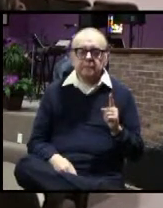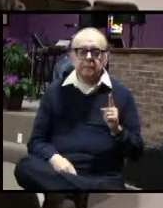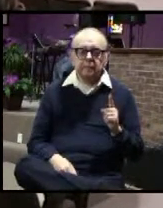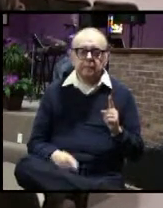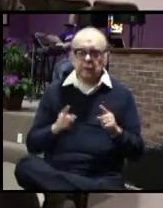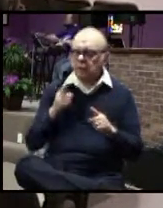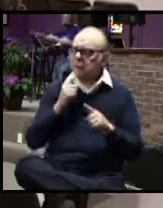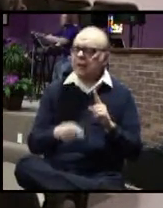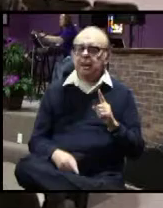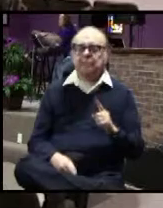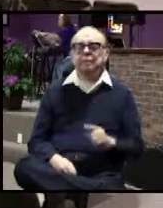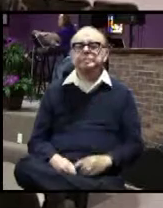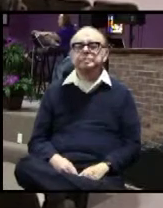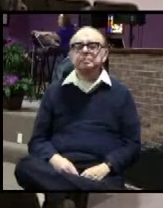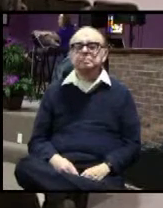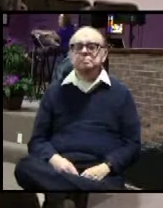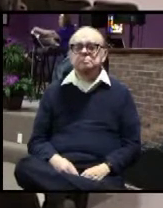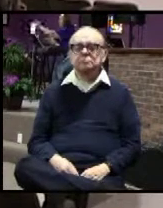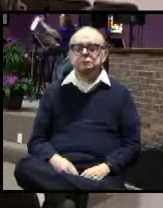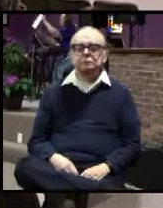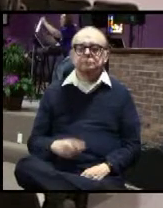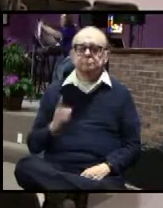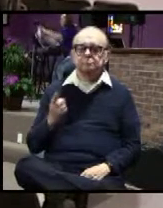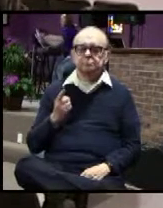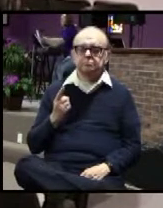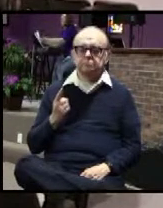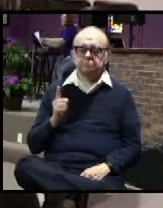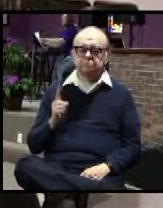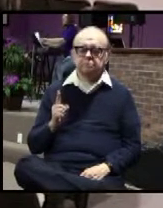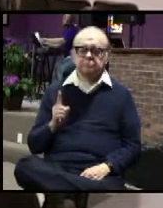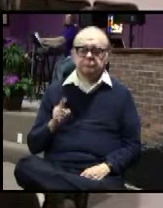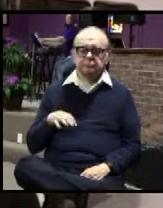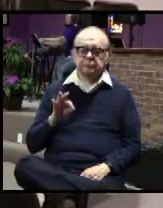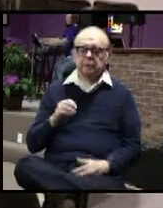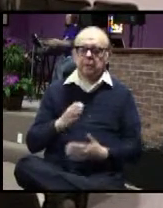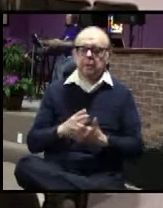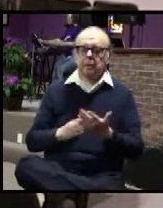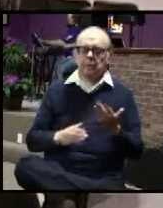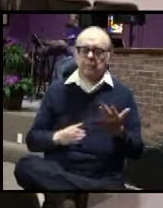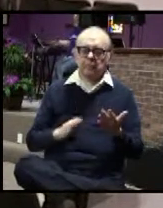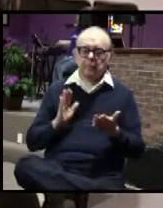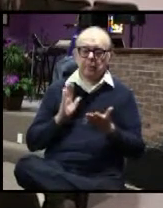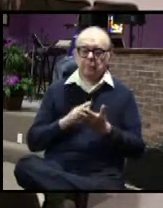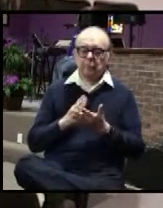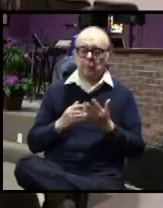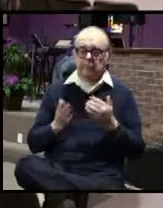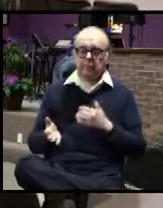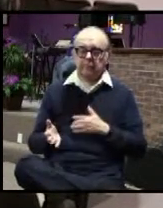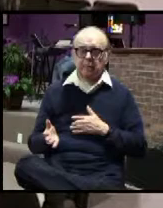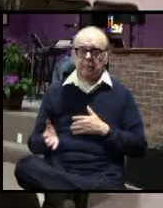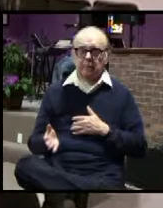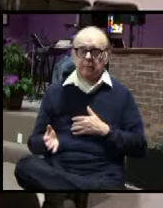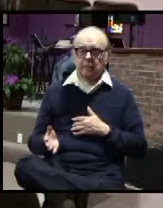You can't. The only one that can pick up all those pieces, because there's some small pieces there,